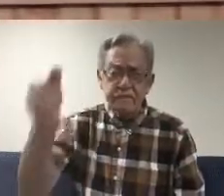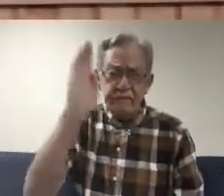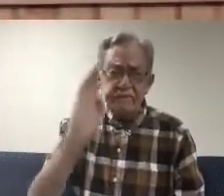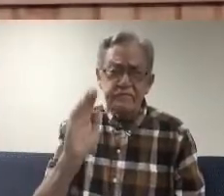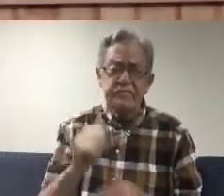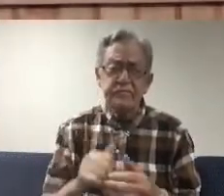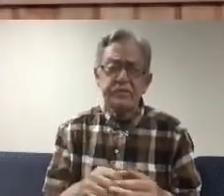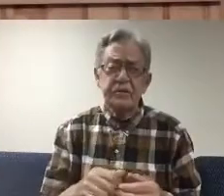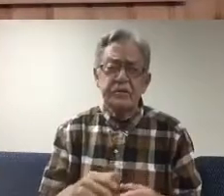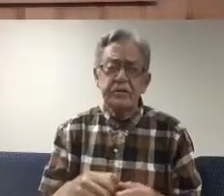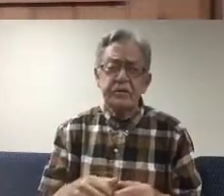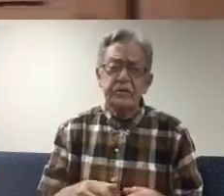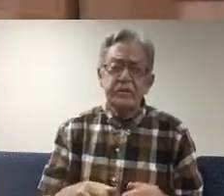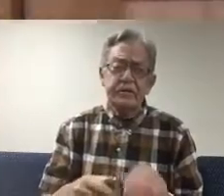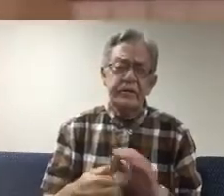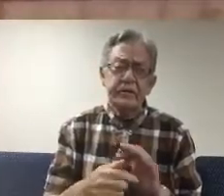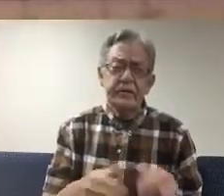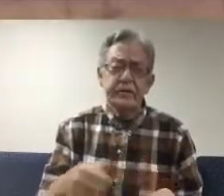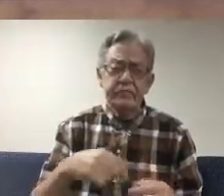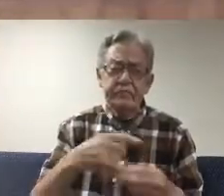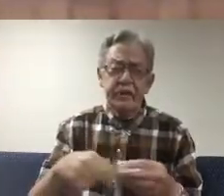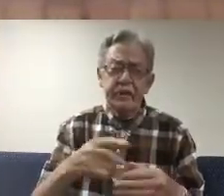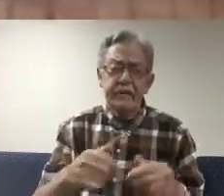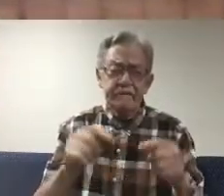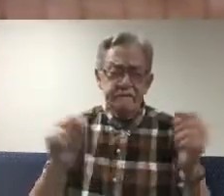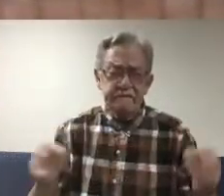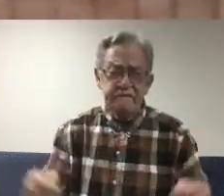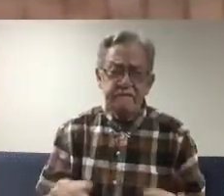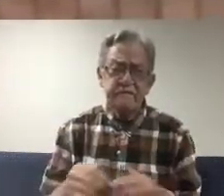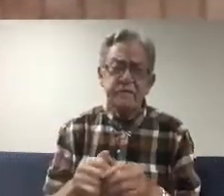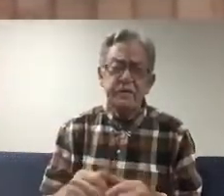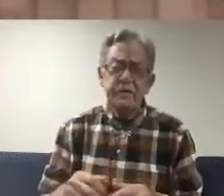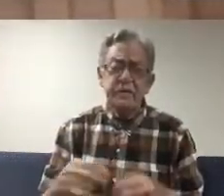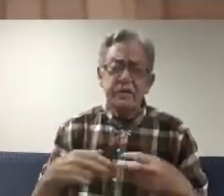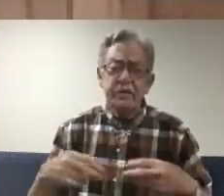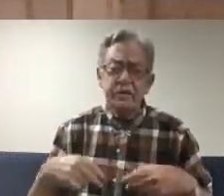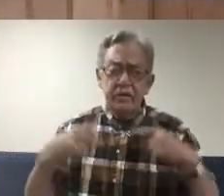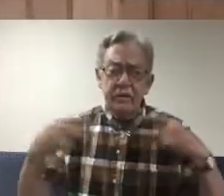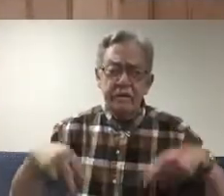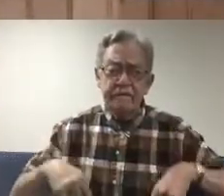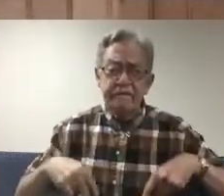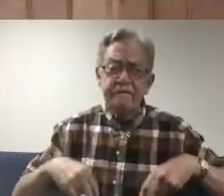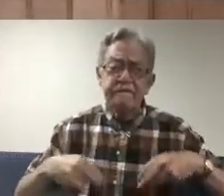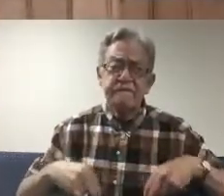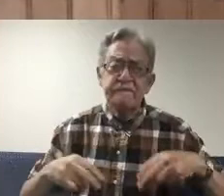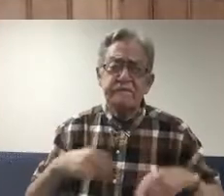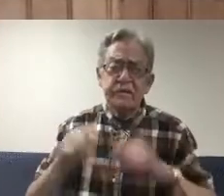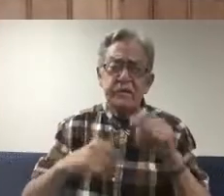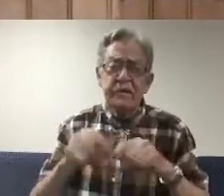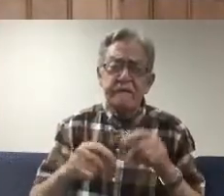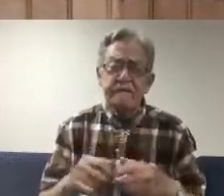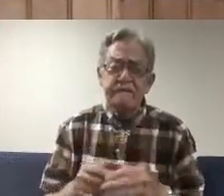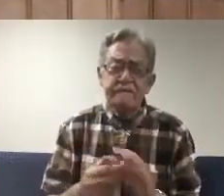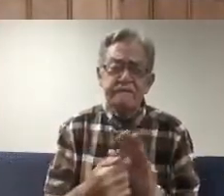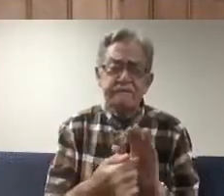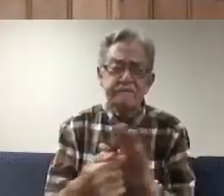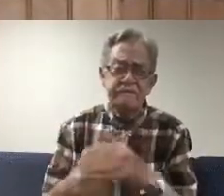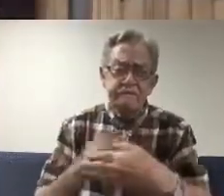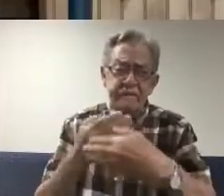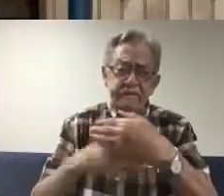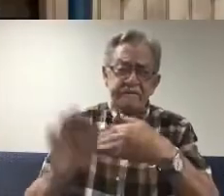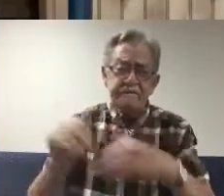be interesting to actually go to Scripture and to see what God has to say about the things that